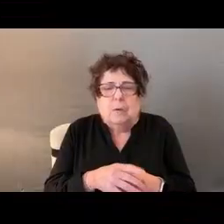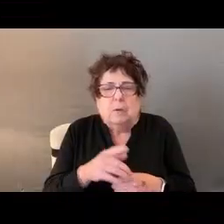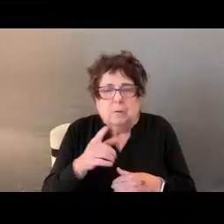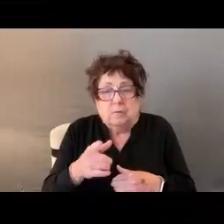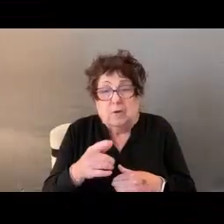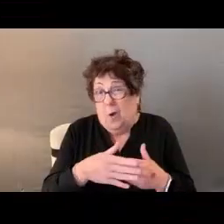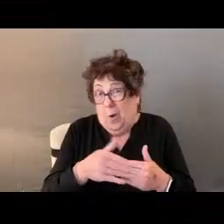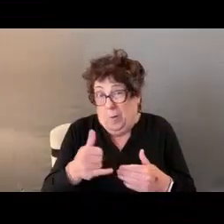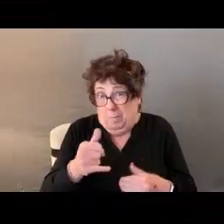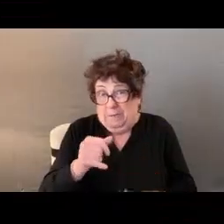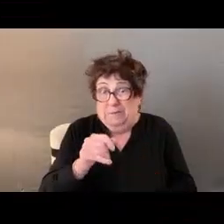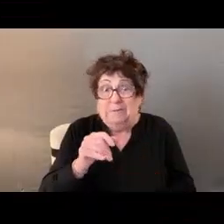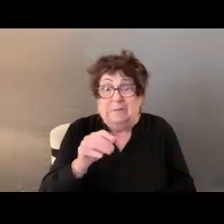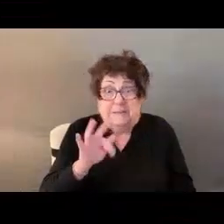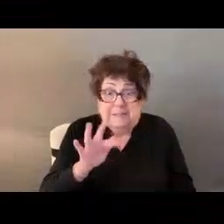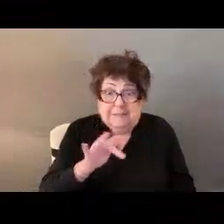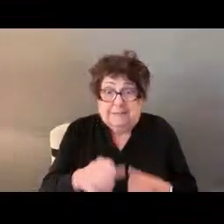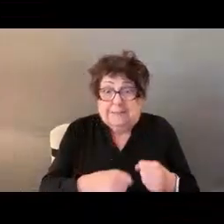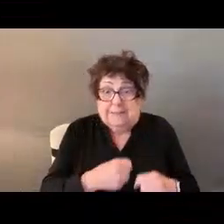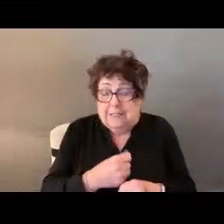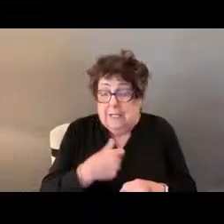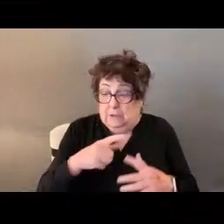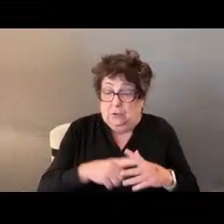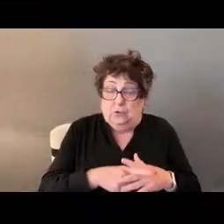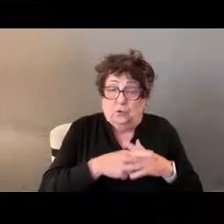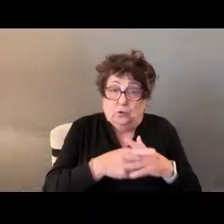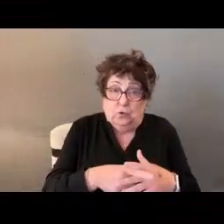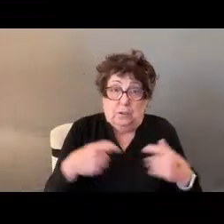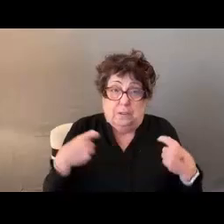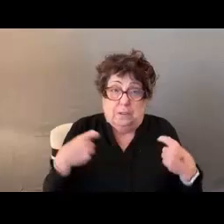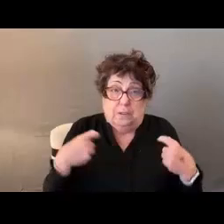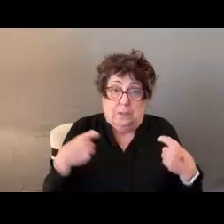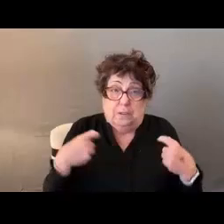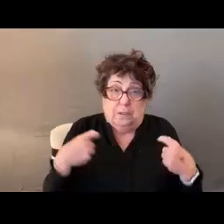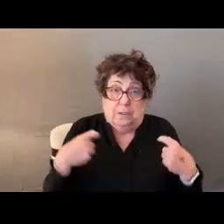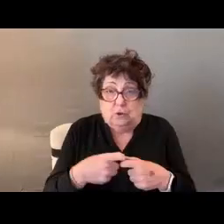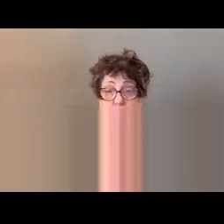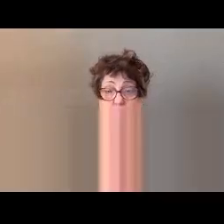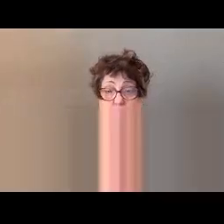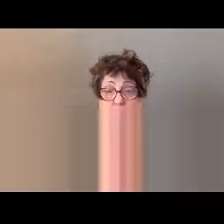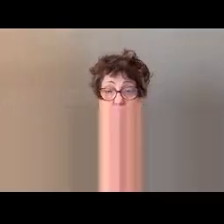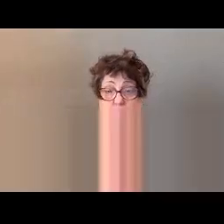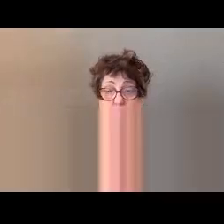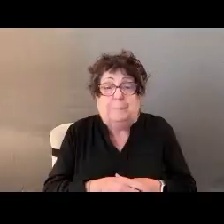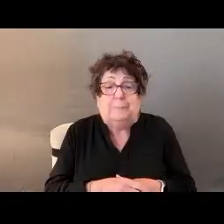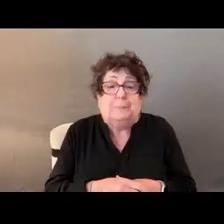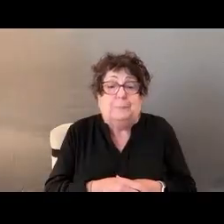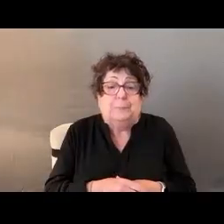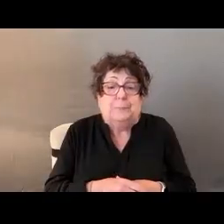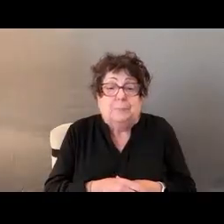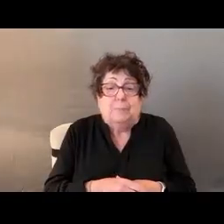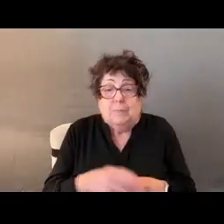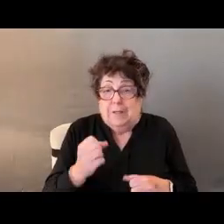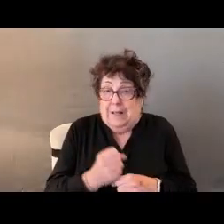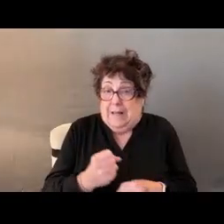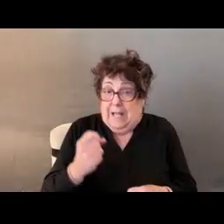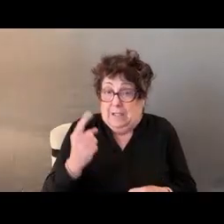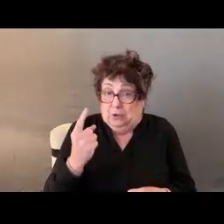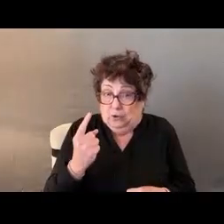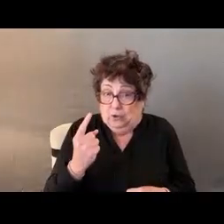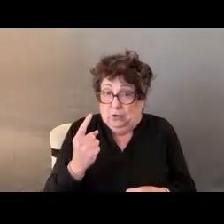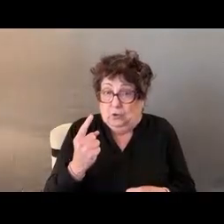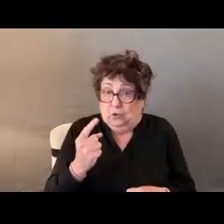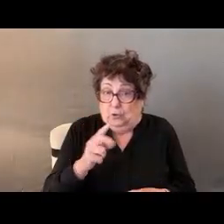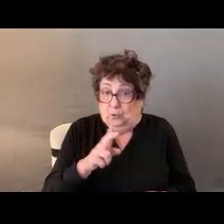I started as a Spanish interpreter in Phoenix. And last year, UW Medicine served